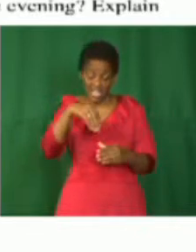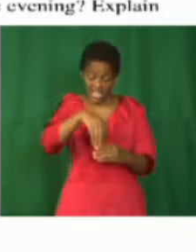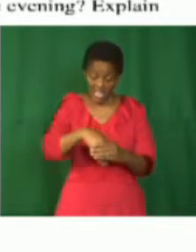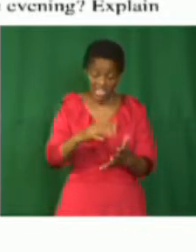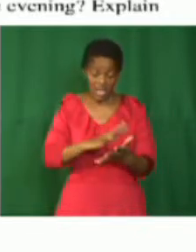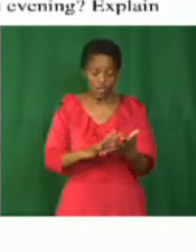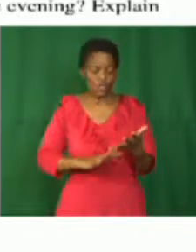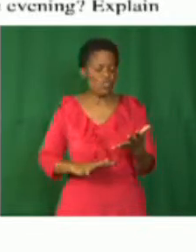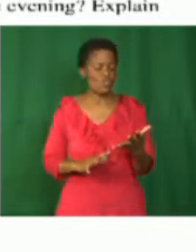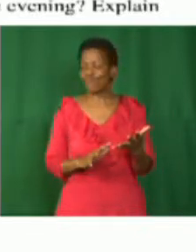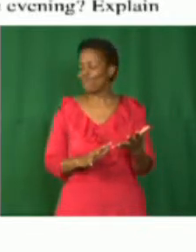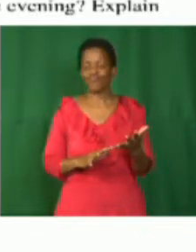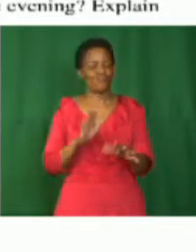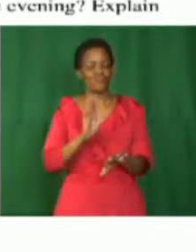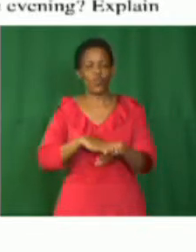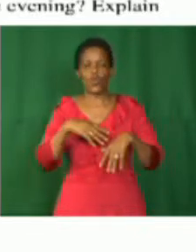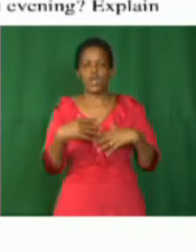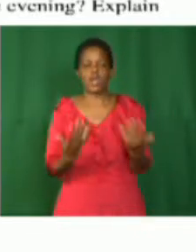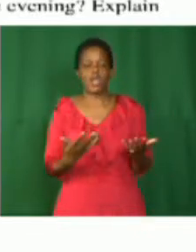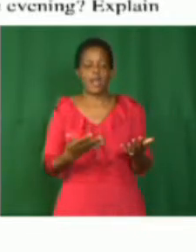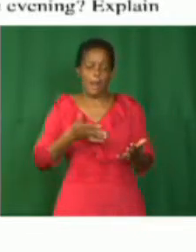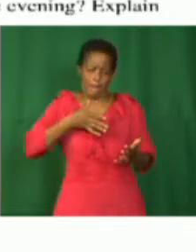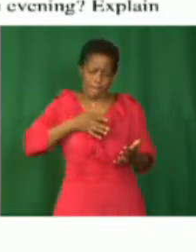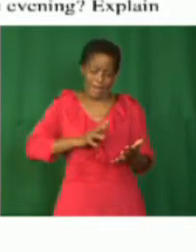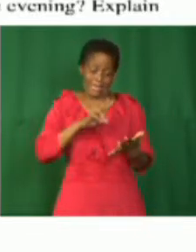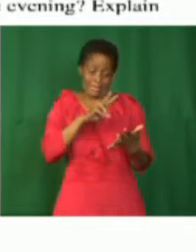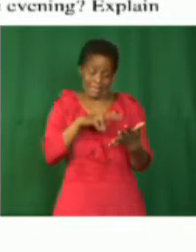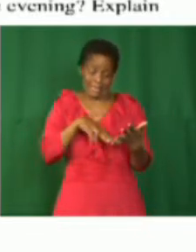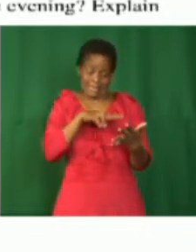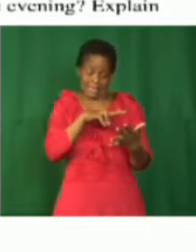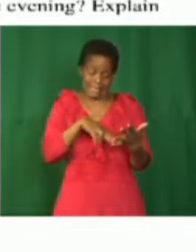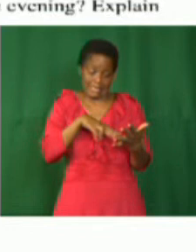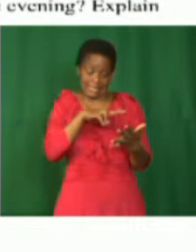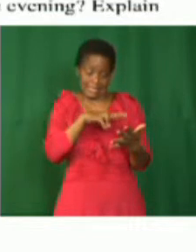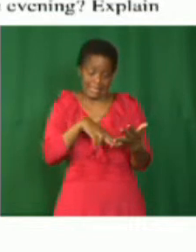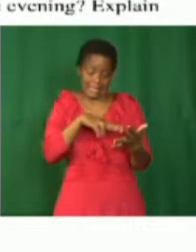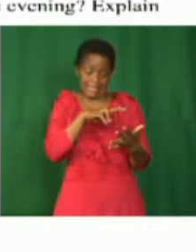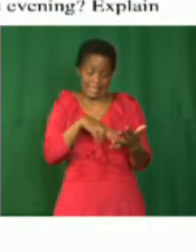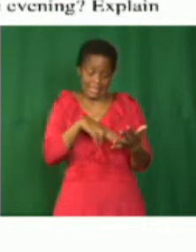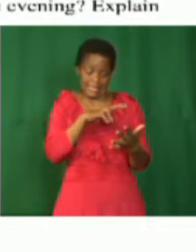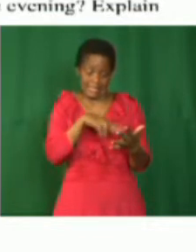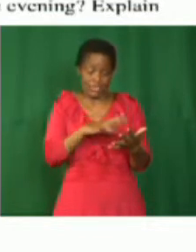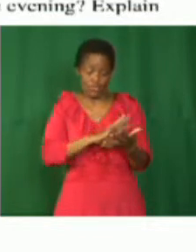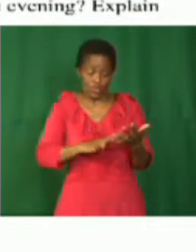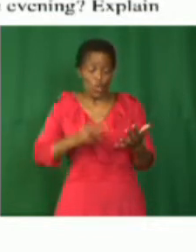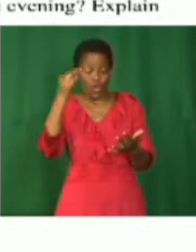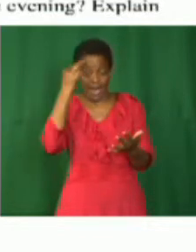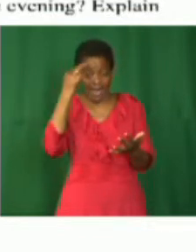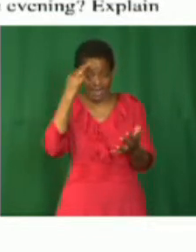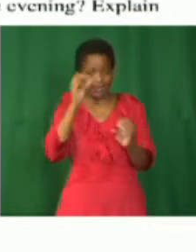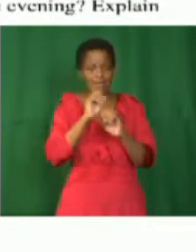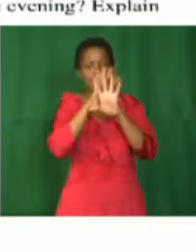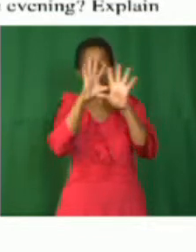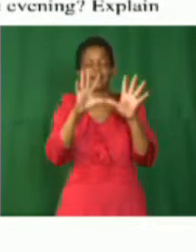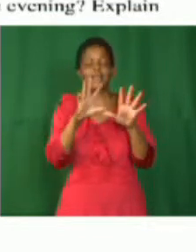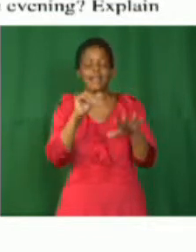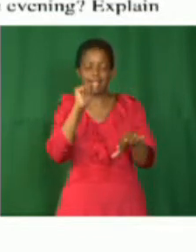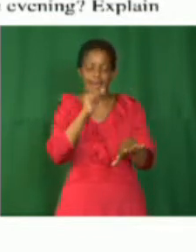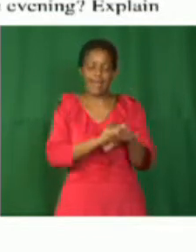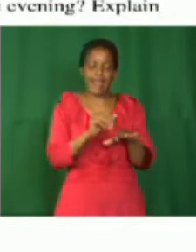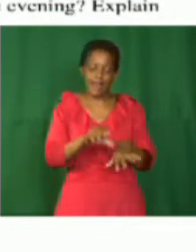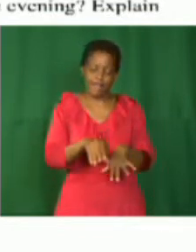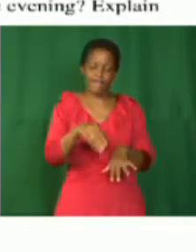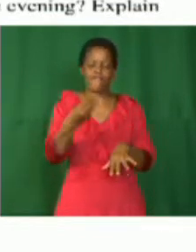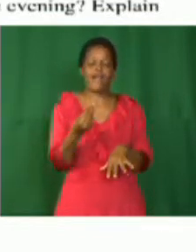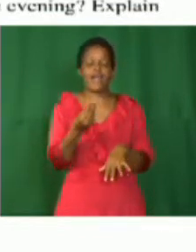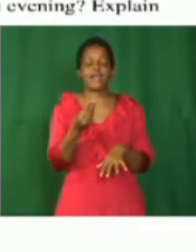the passage, understand it, and make inferences, and then that is why that is how you are going to arrive